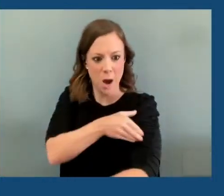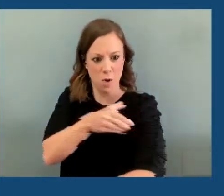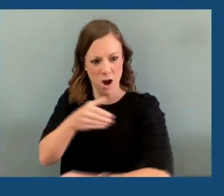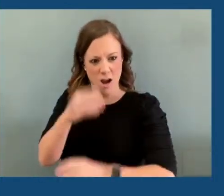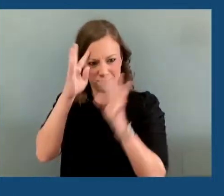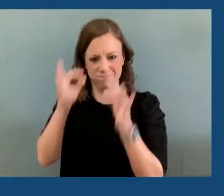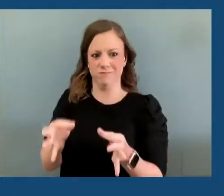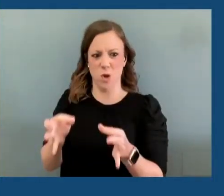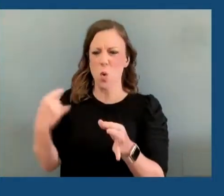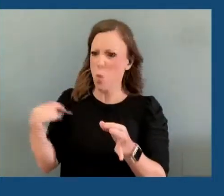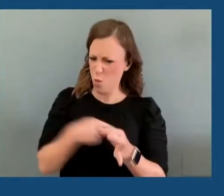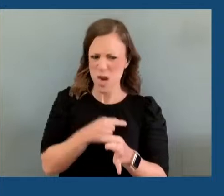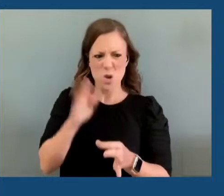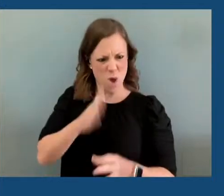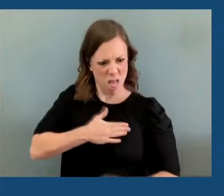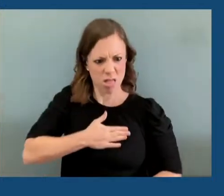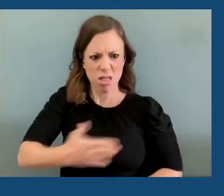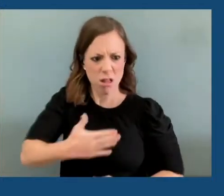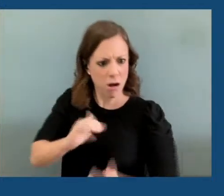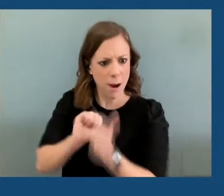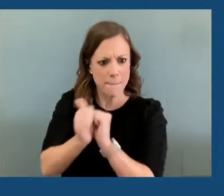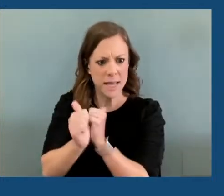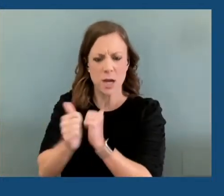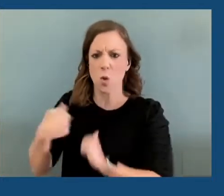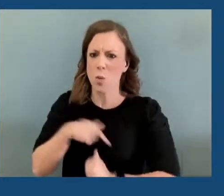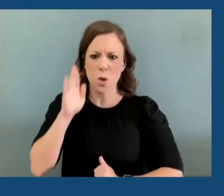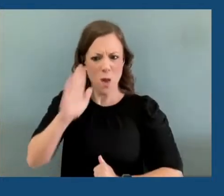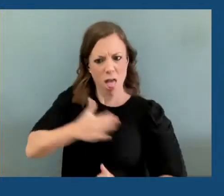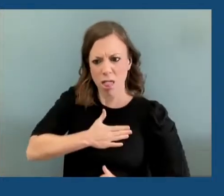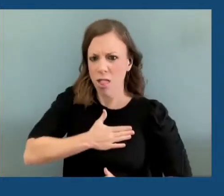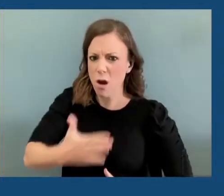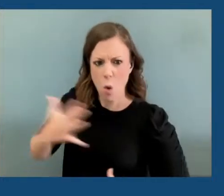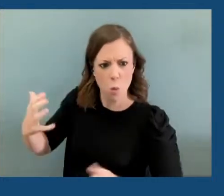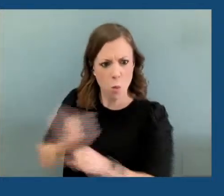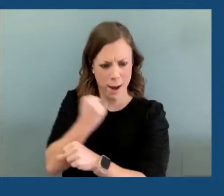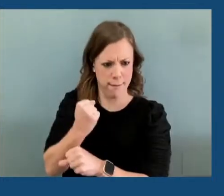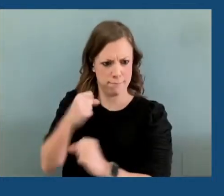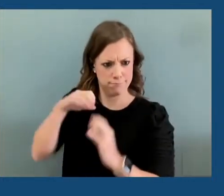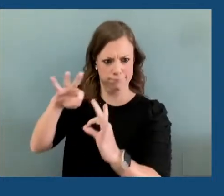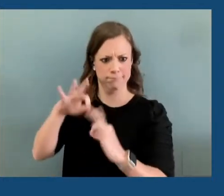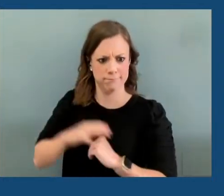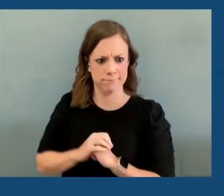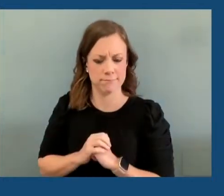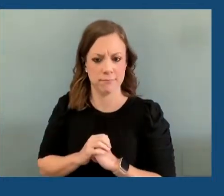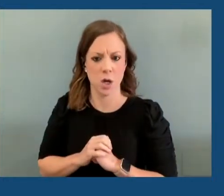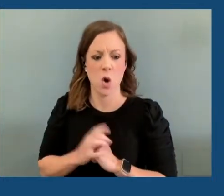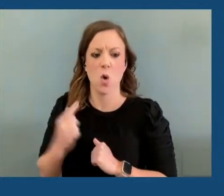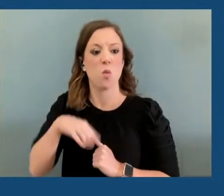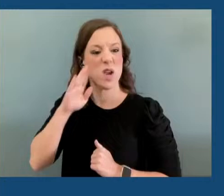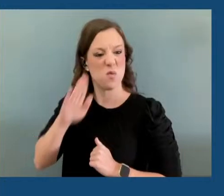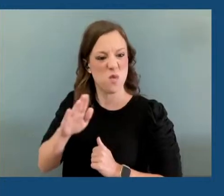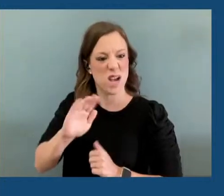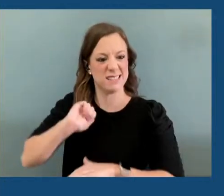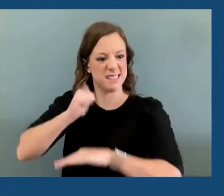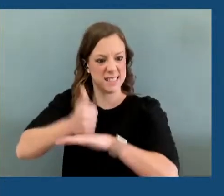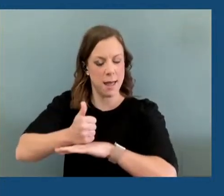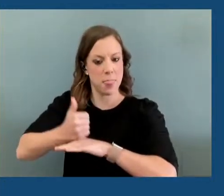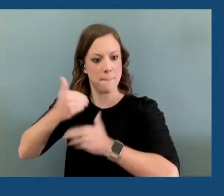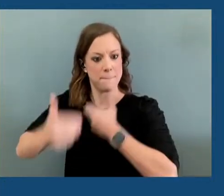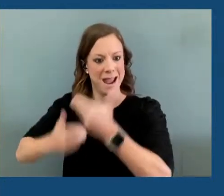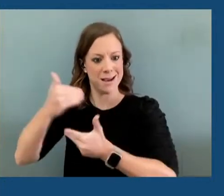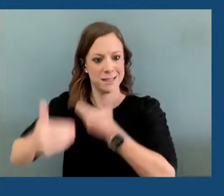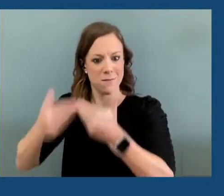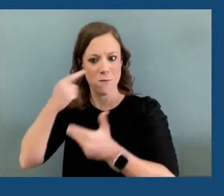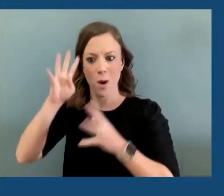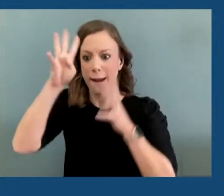compete, we will win, and that's part of why we're here today. We'll set the pace for innovation, for ambition, and progress throughout